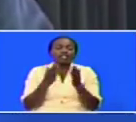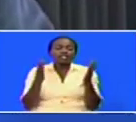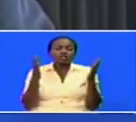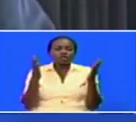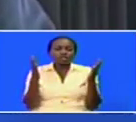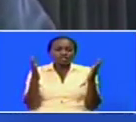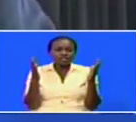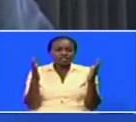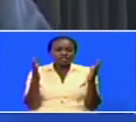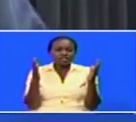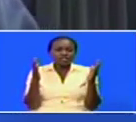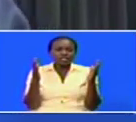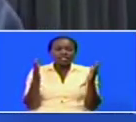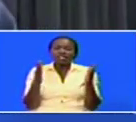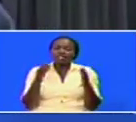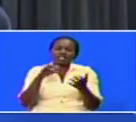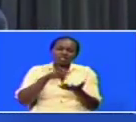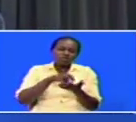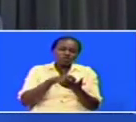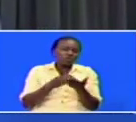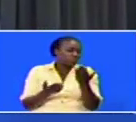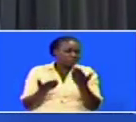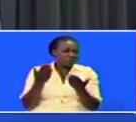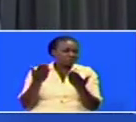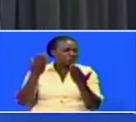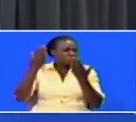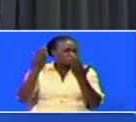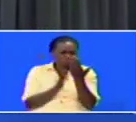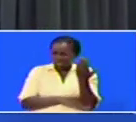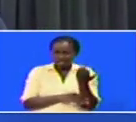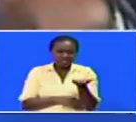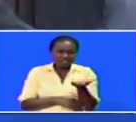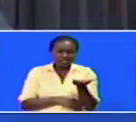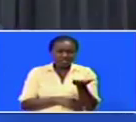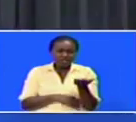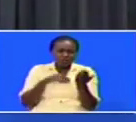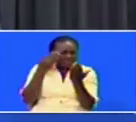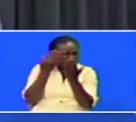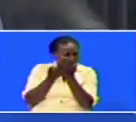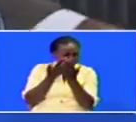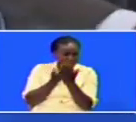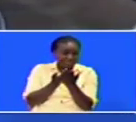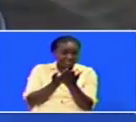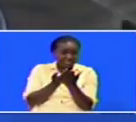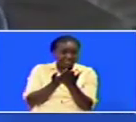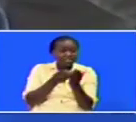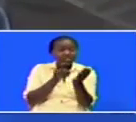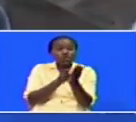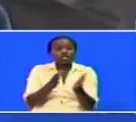festivities, the situation is going to be even worse. So we want to appeal to the